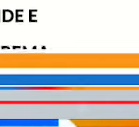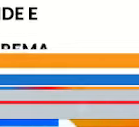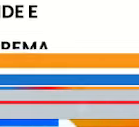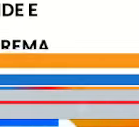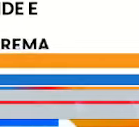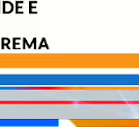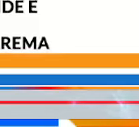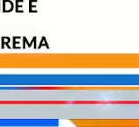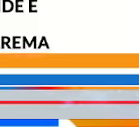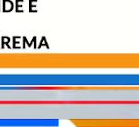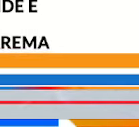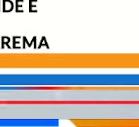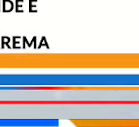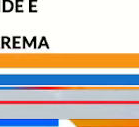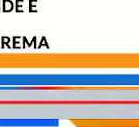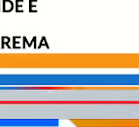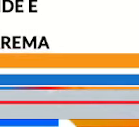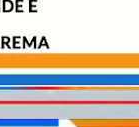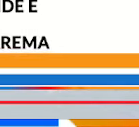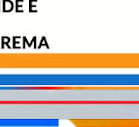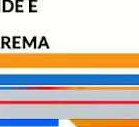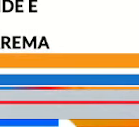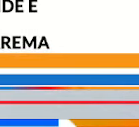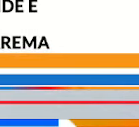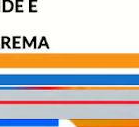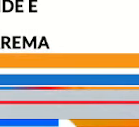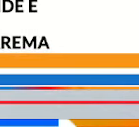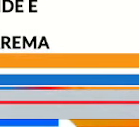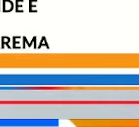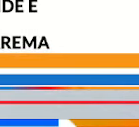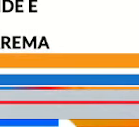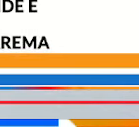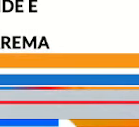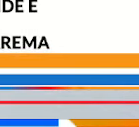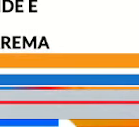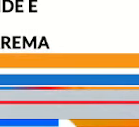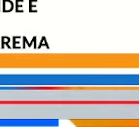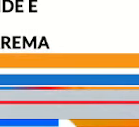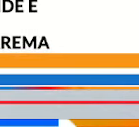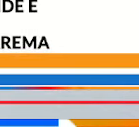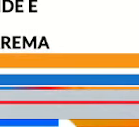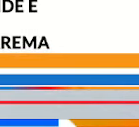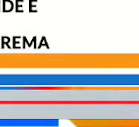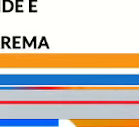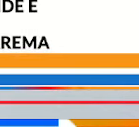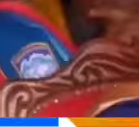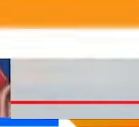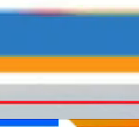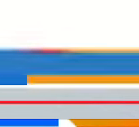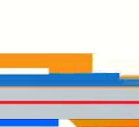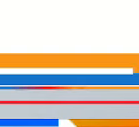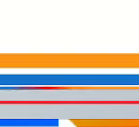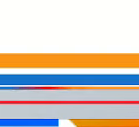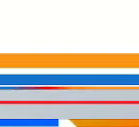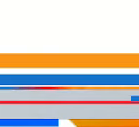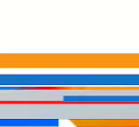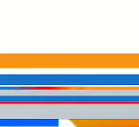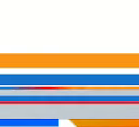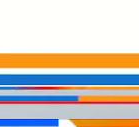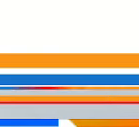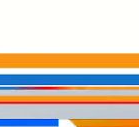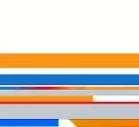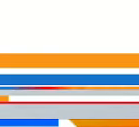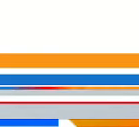this congregation that my dear wife, I met her at